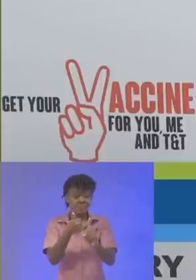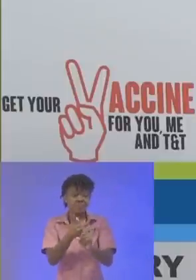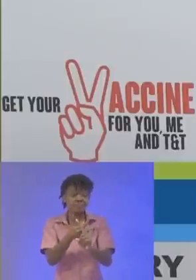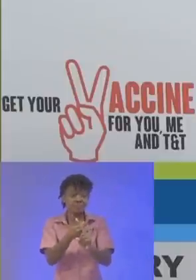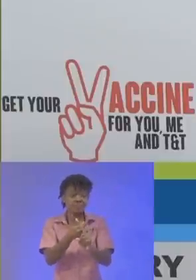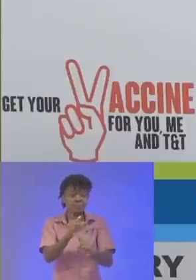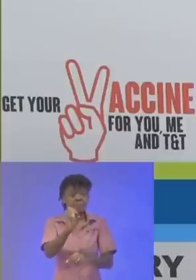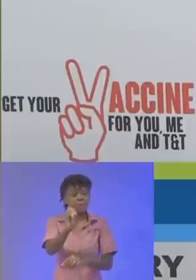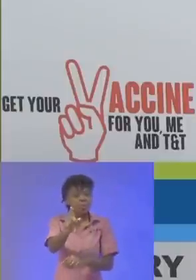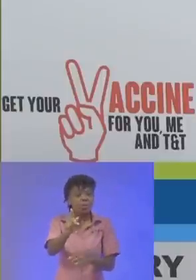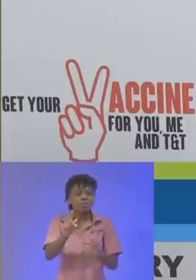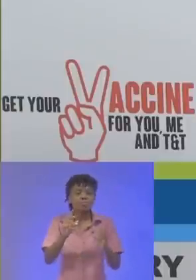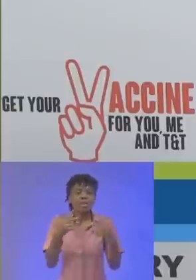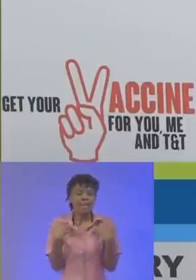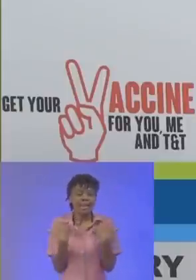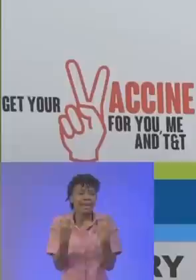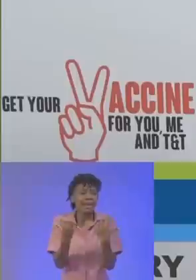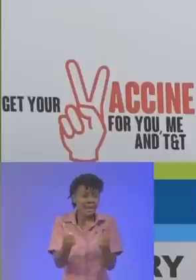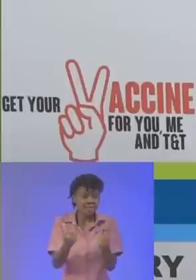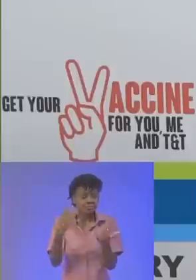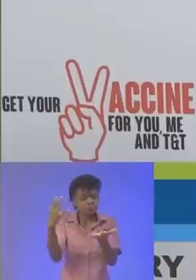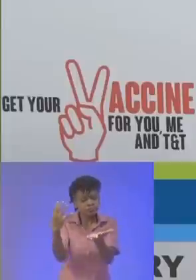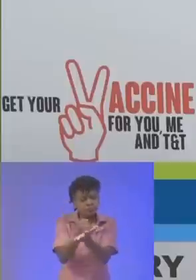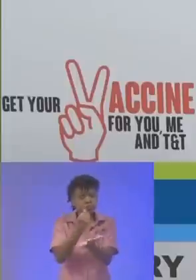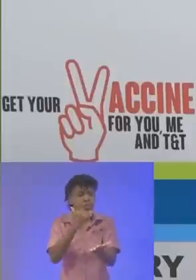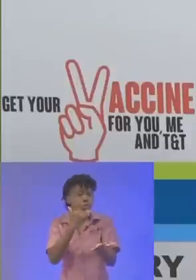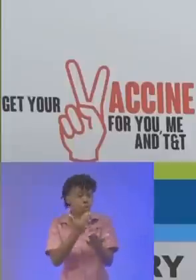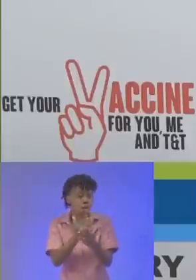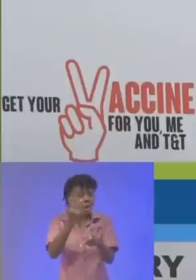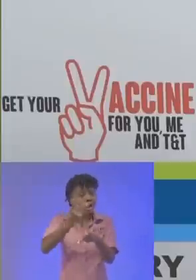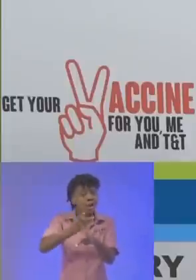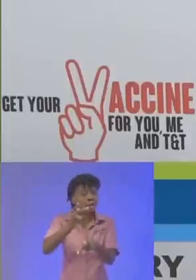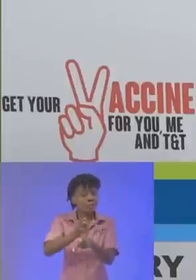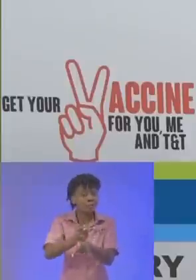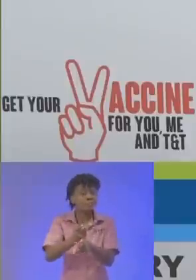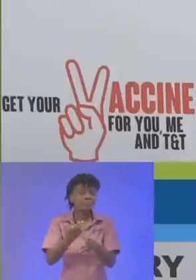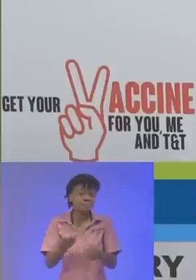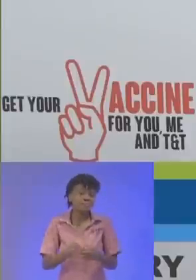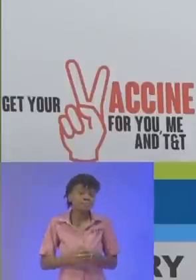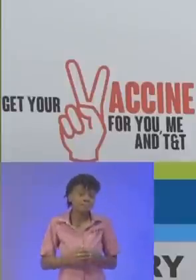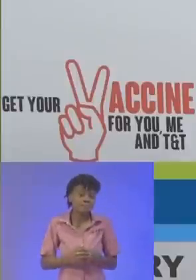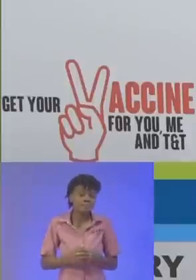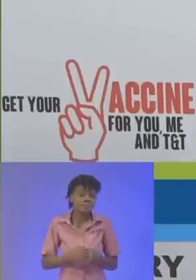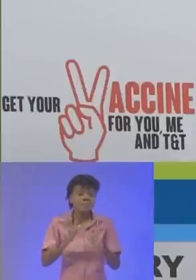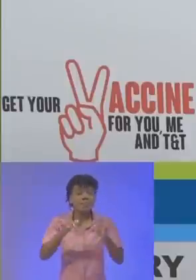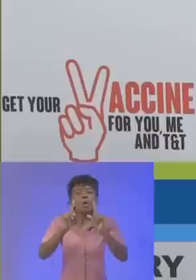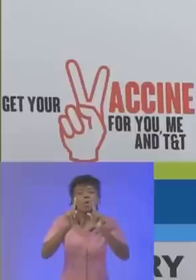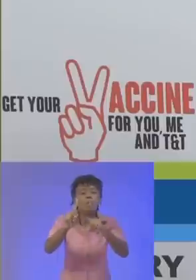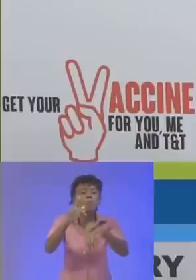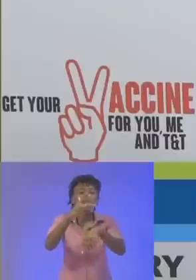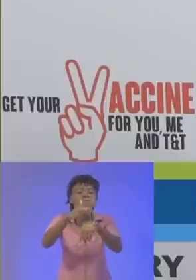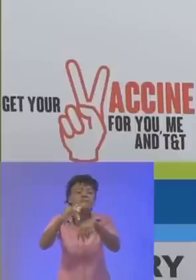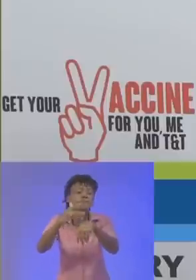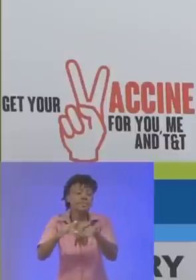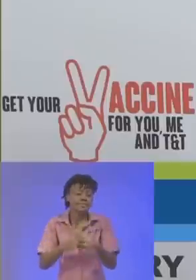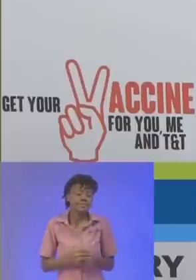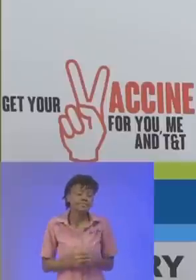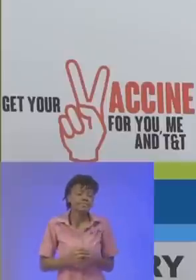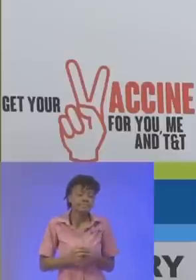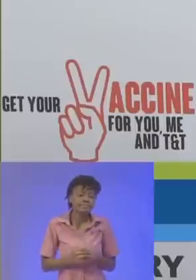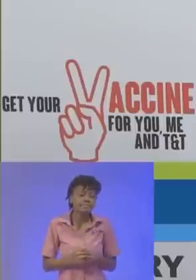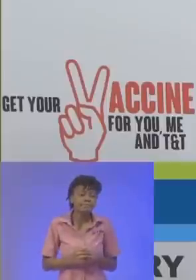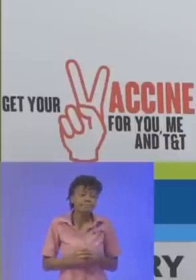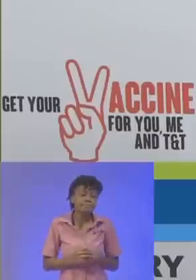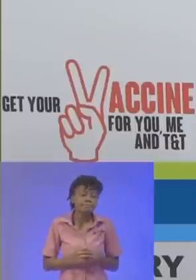chance. Please seek medical treatment and the appropriate medical treatment early. The second proven